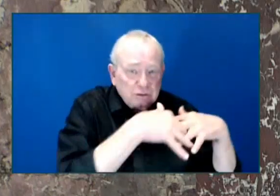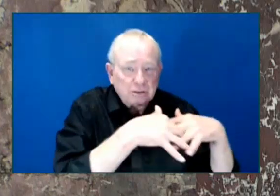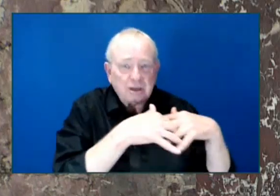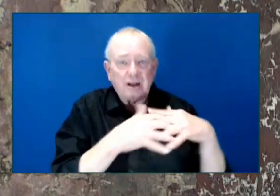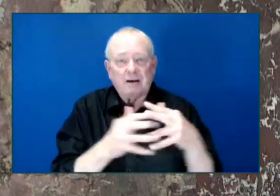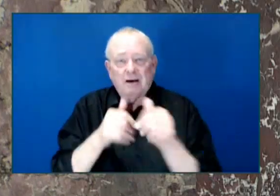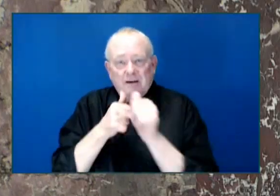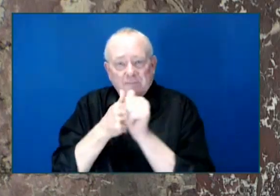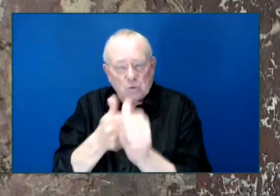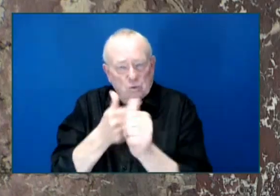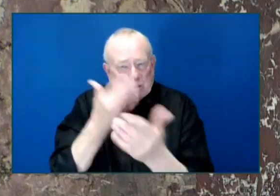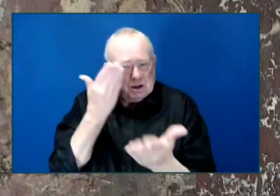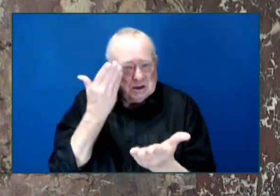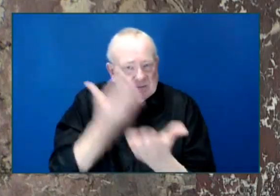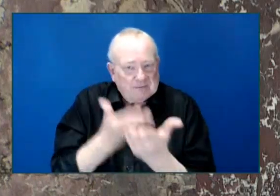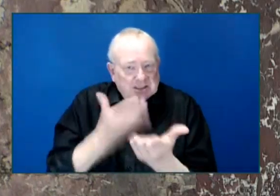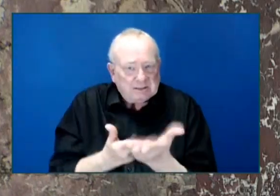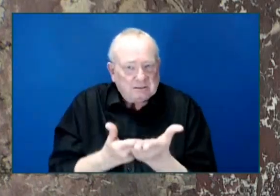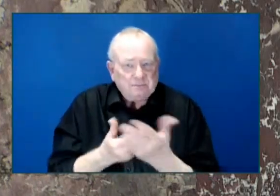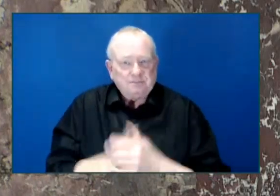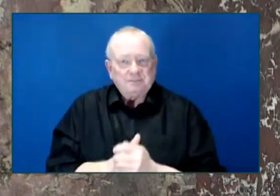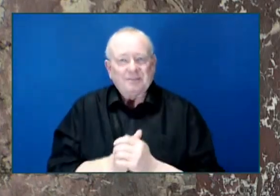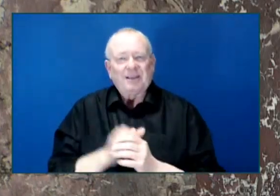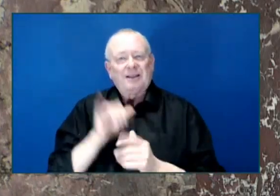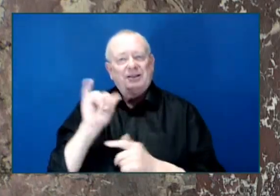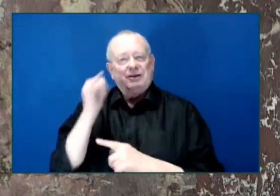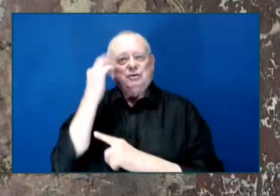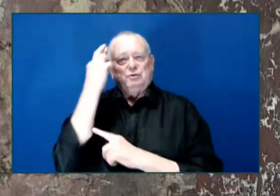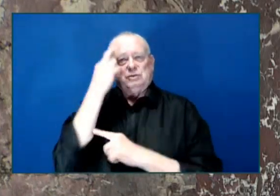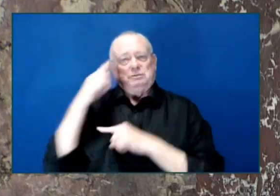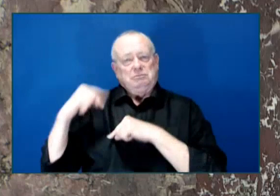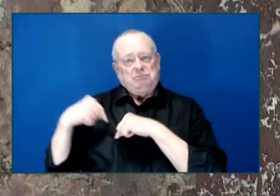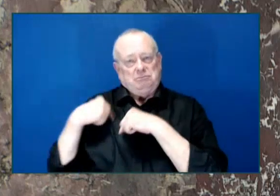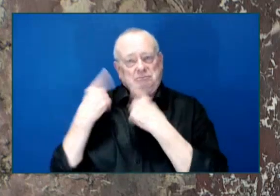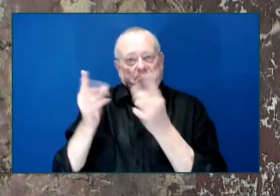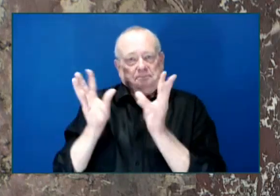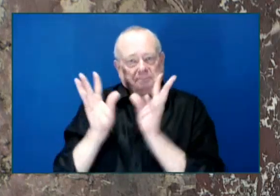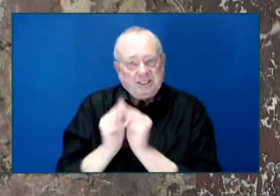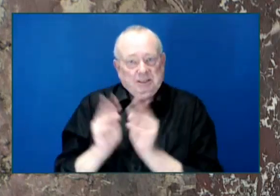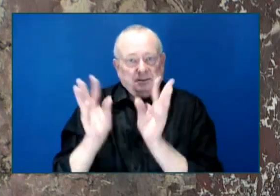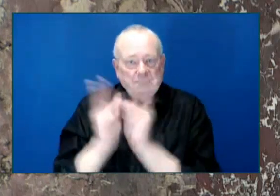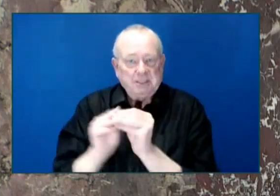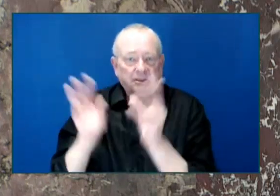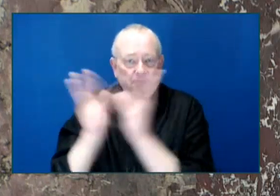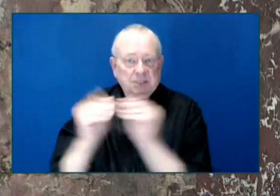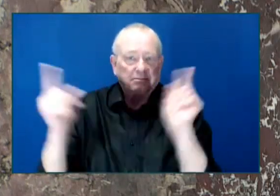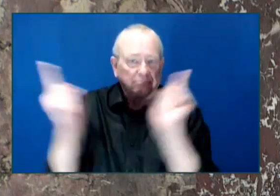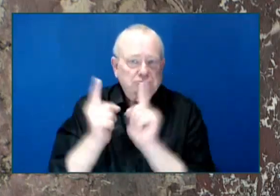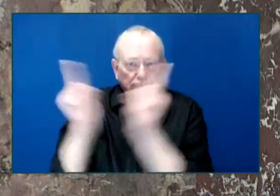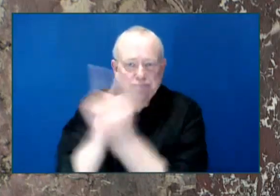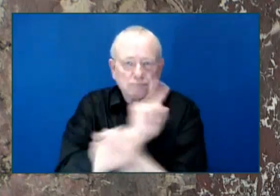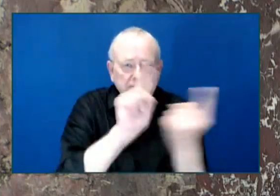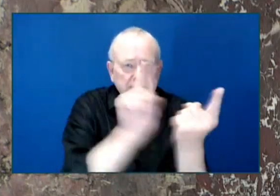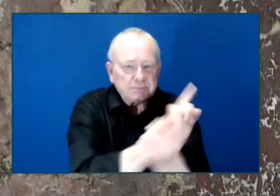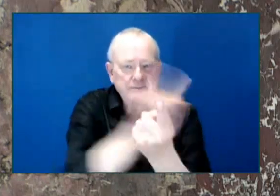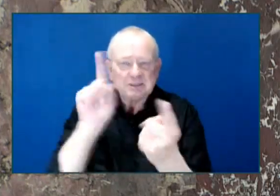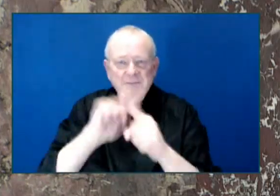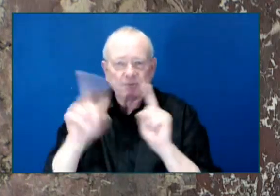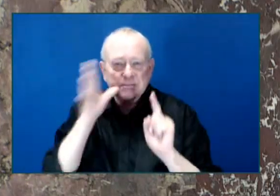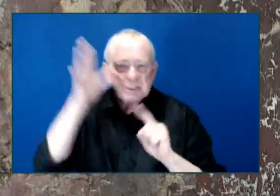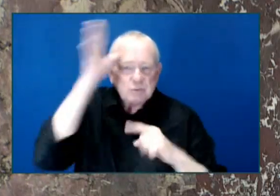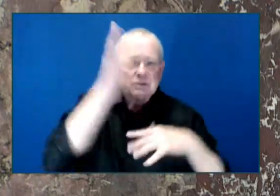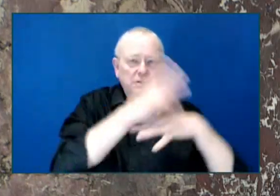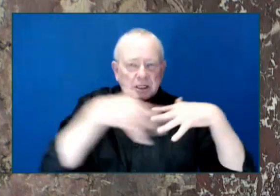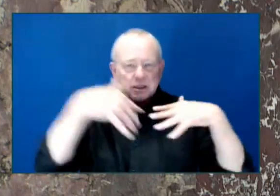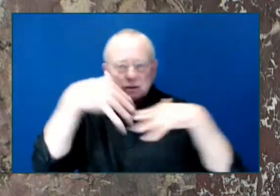been having meetings with parents, with key stakeholders, with First Nations on designing that system. Now,